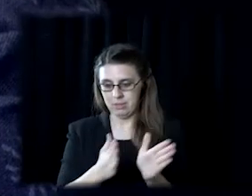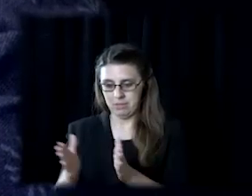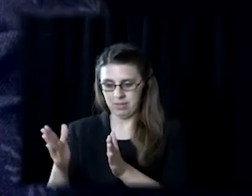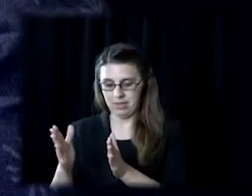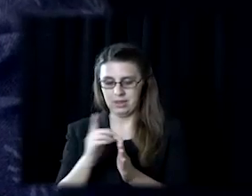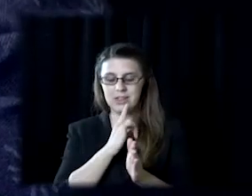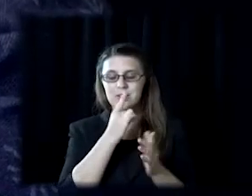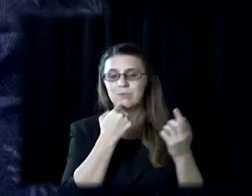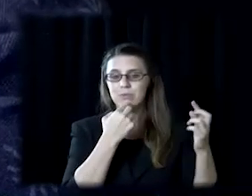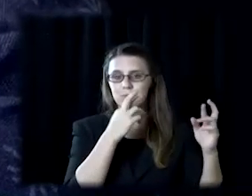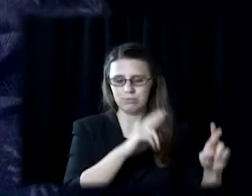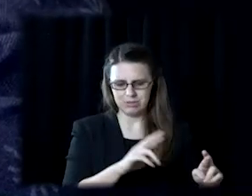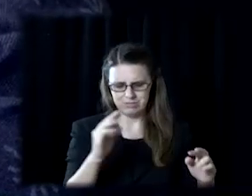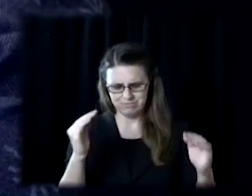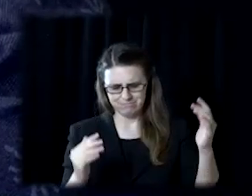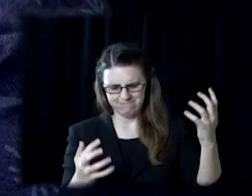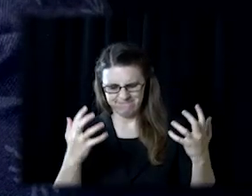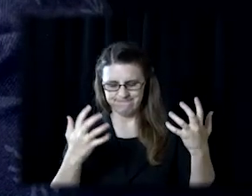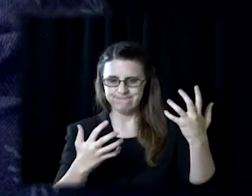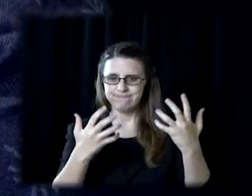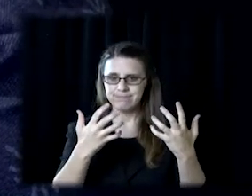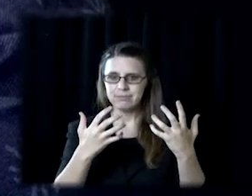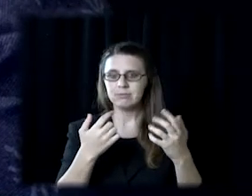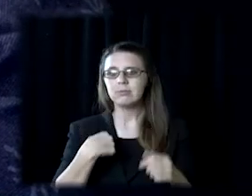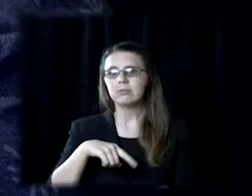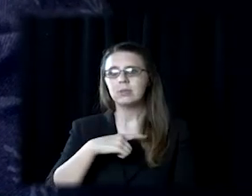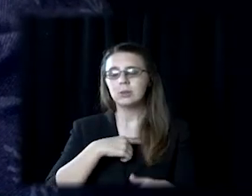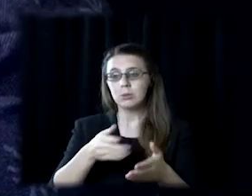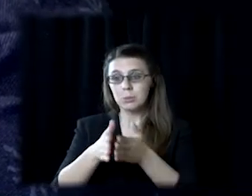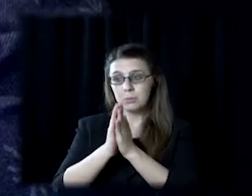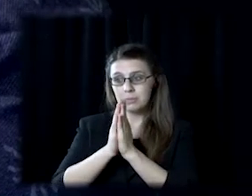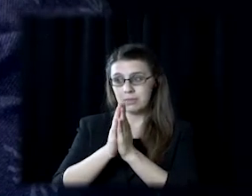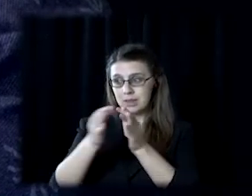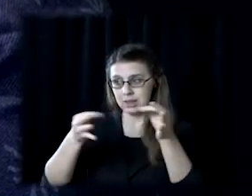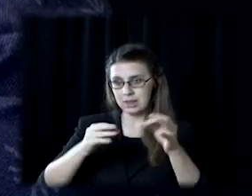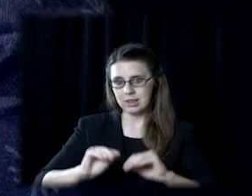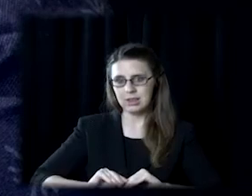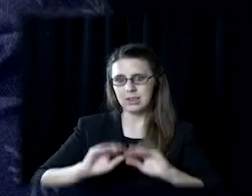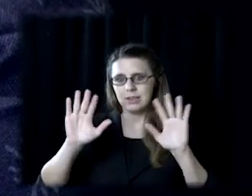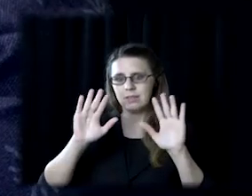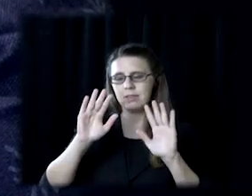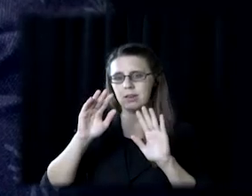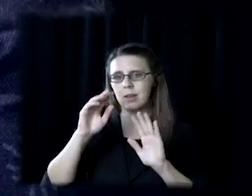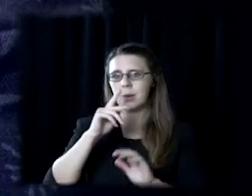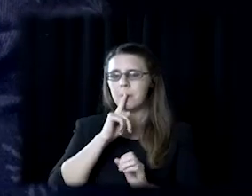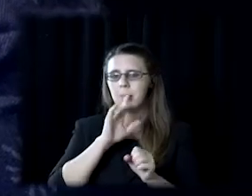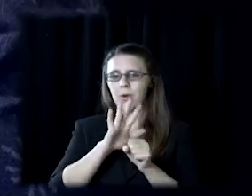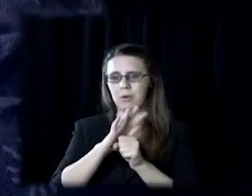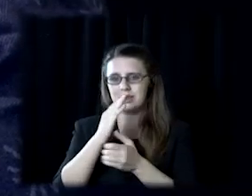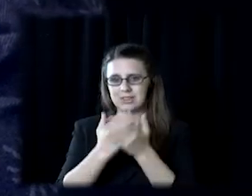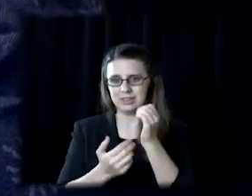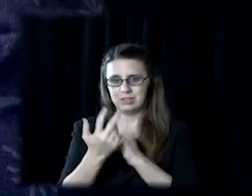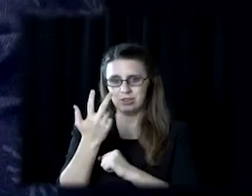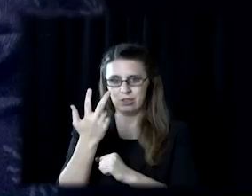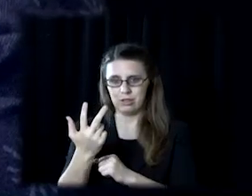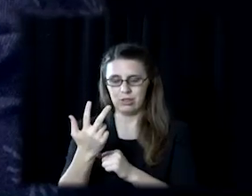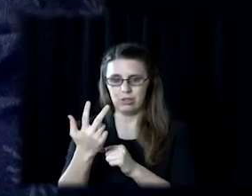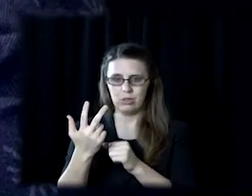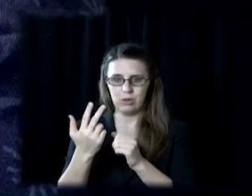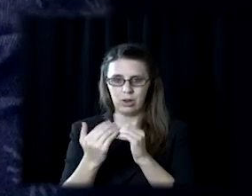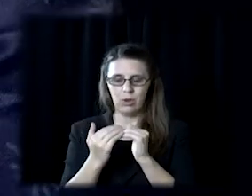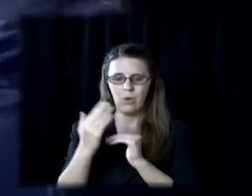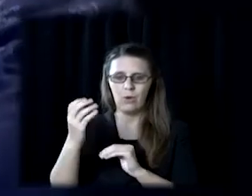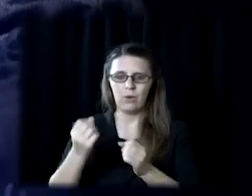requested information pursuant to PROMESA Section 203, given overspending at the Office of Human Resources Administration